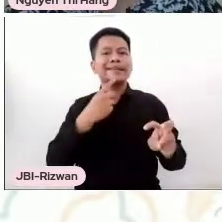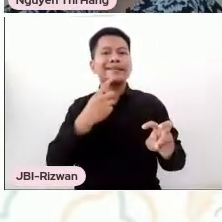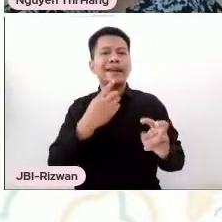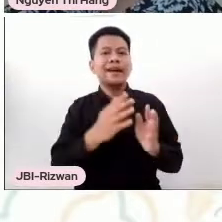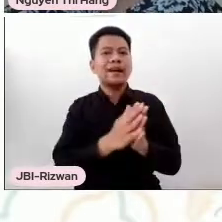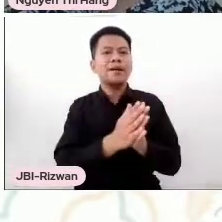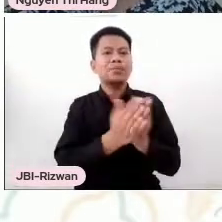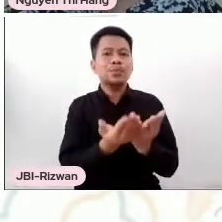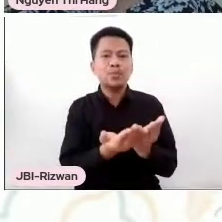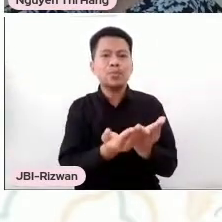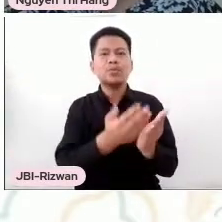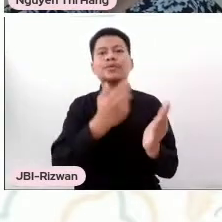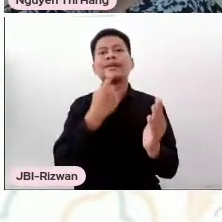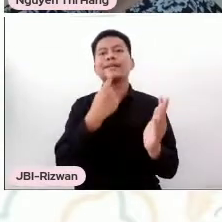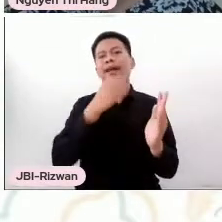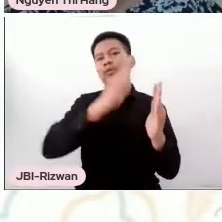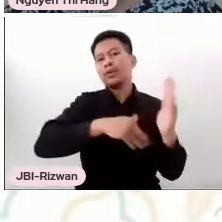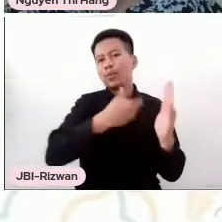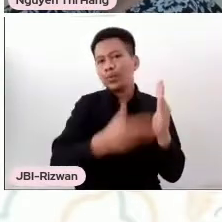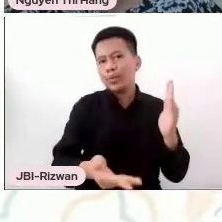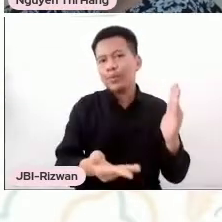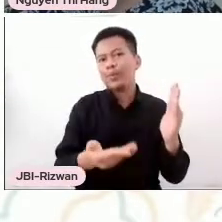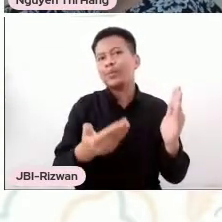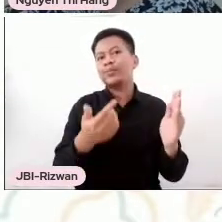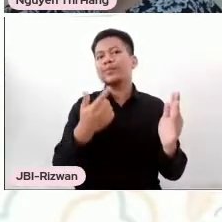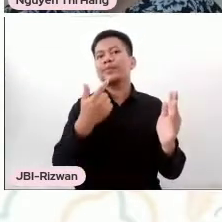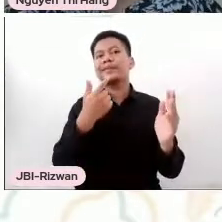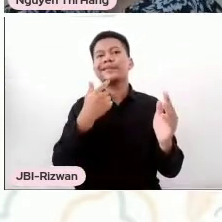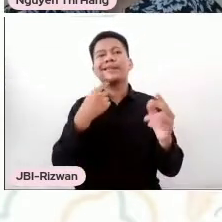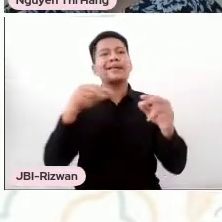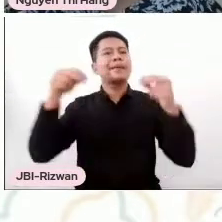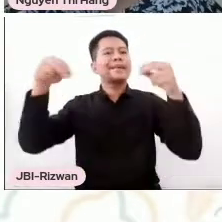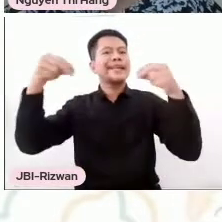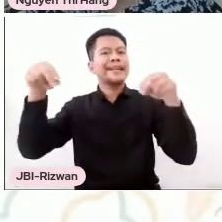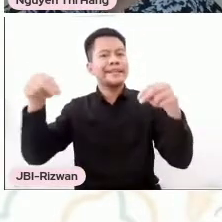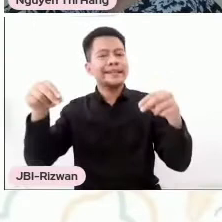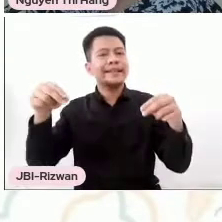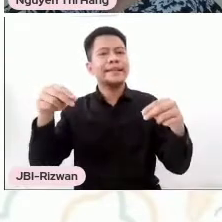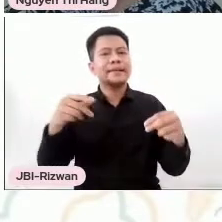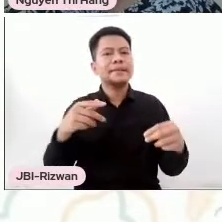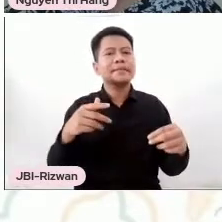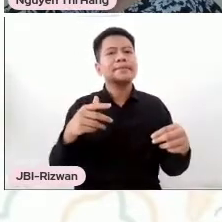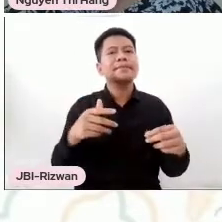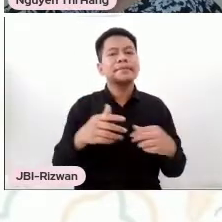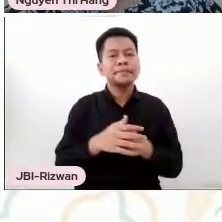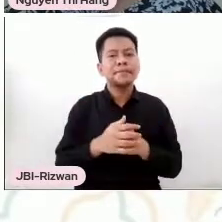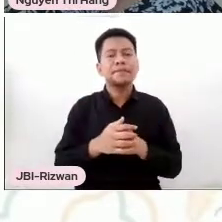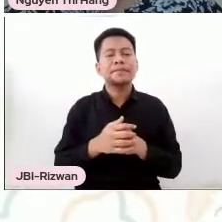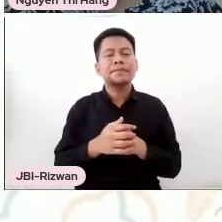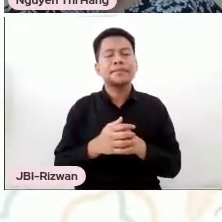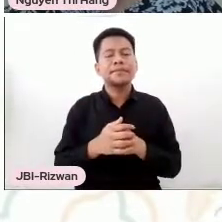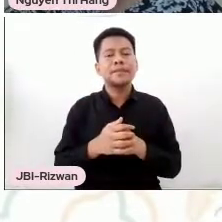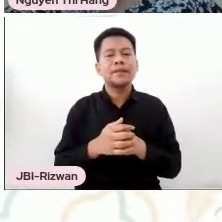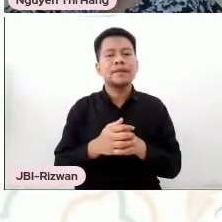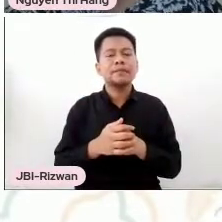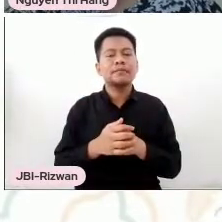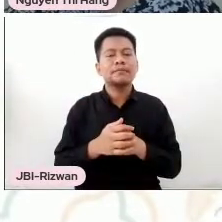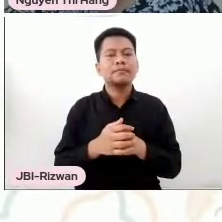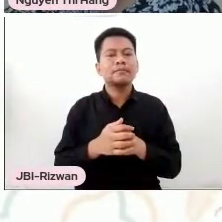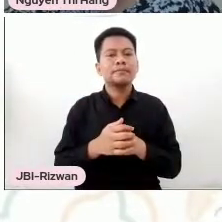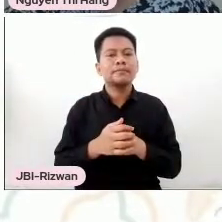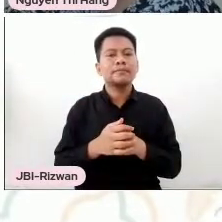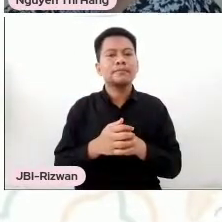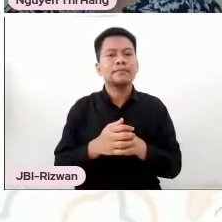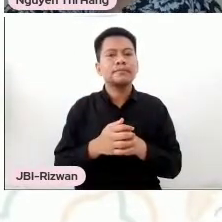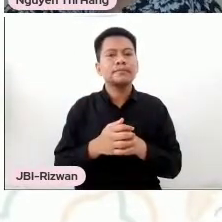curriculum or the material, the teaching material. And also we have like a